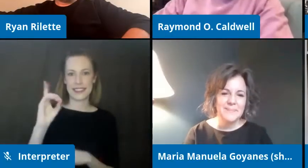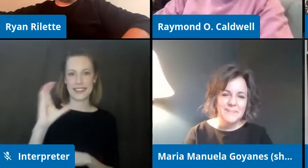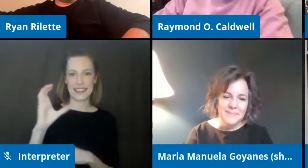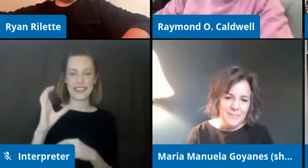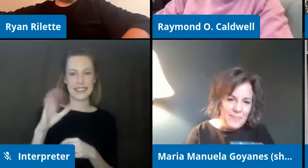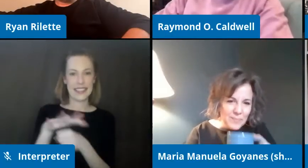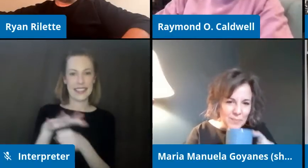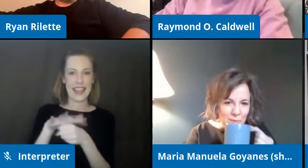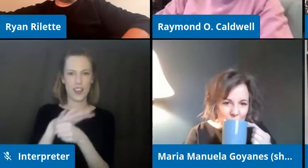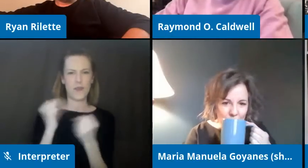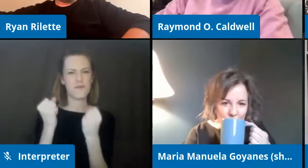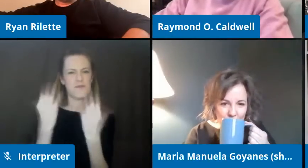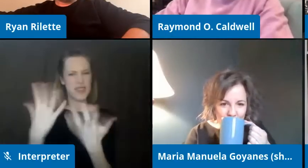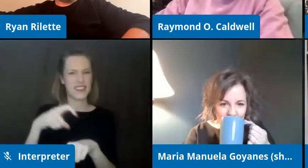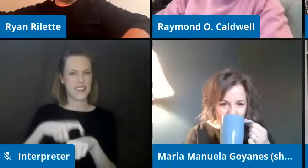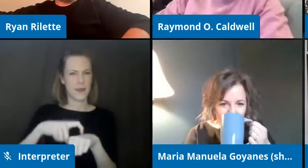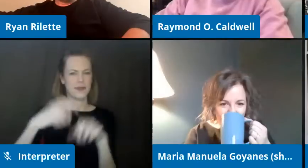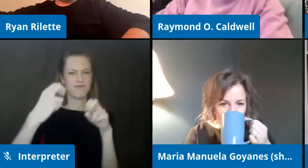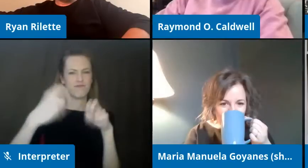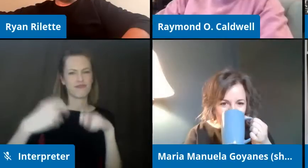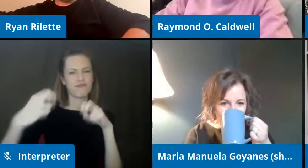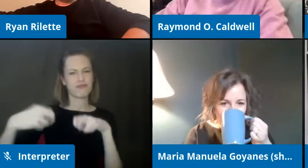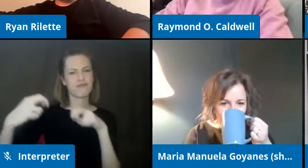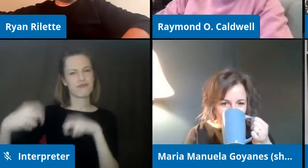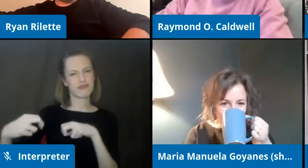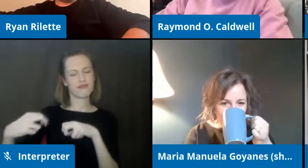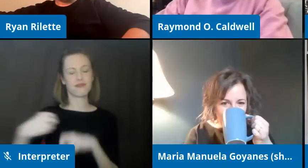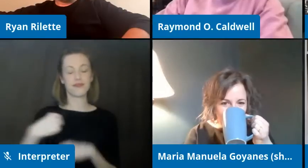I have tremendous admiration and respect for what they do,